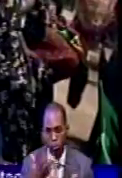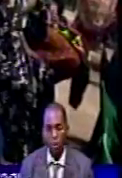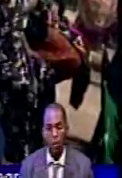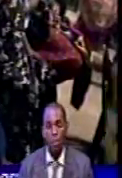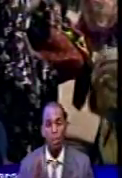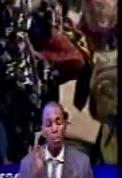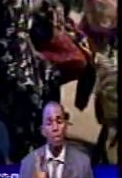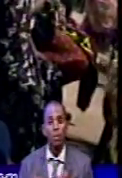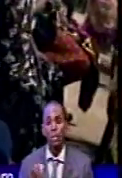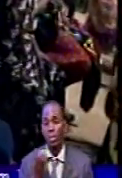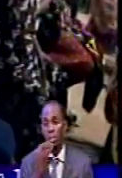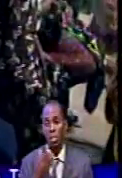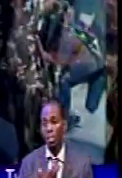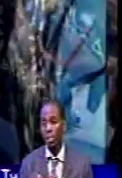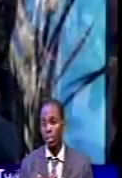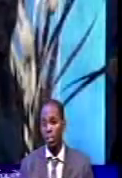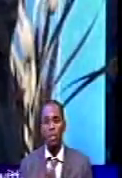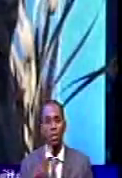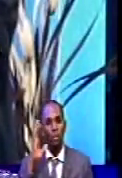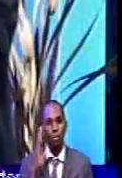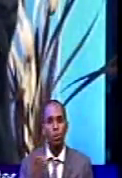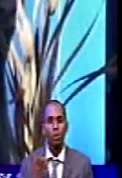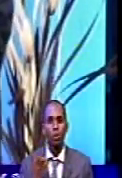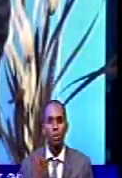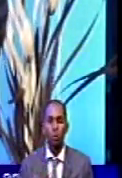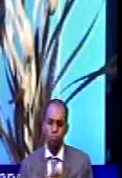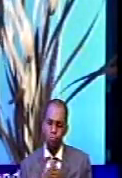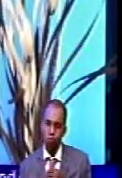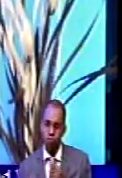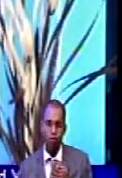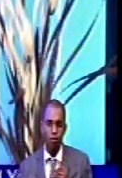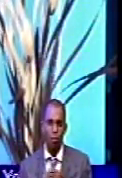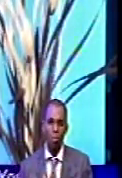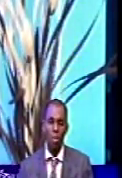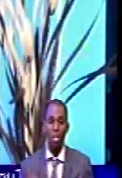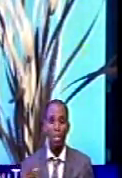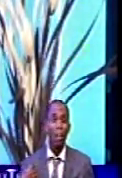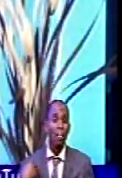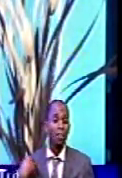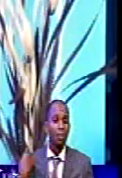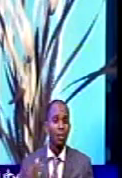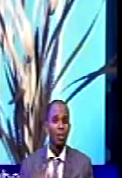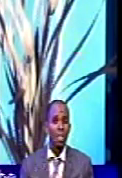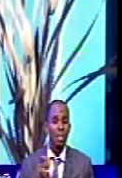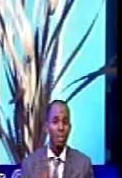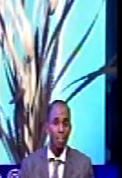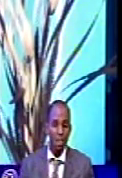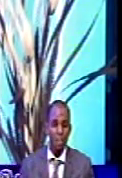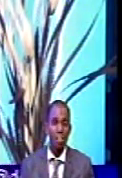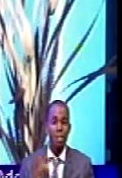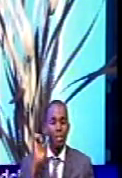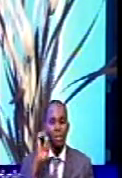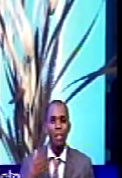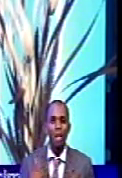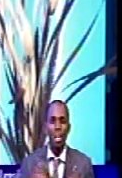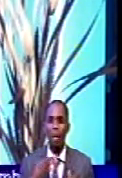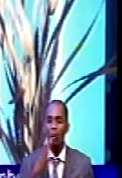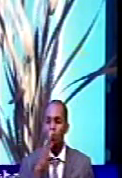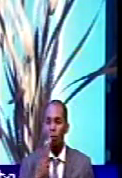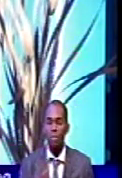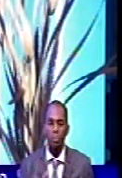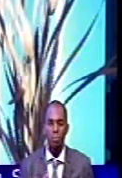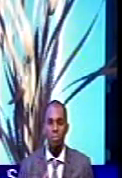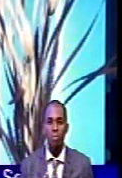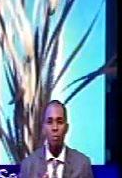Jesus. He has a swelling under the feet that was healed on Thursday. Purging that started